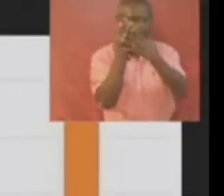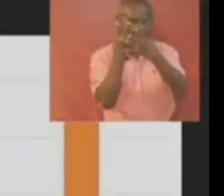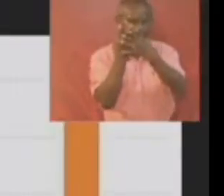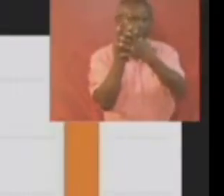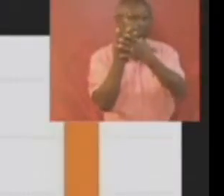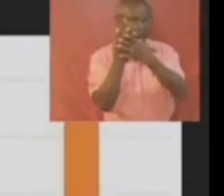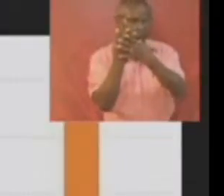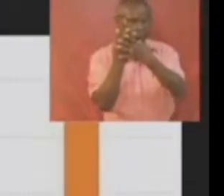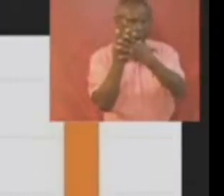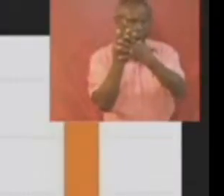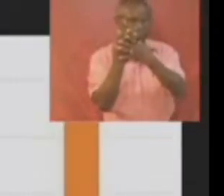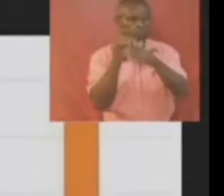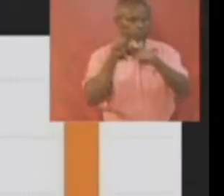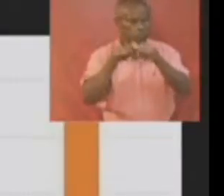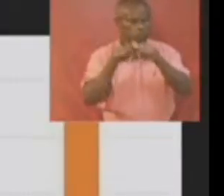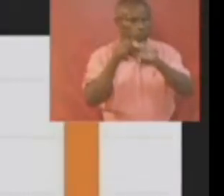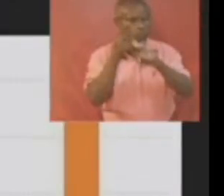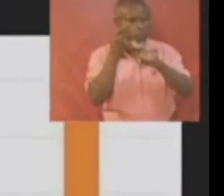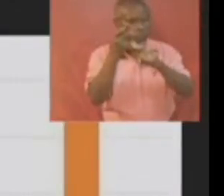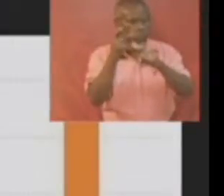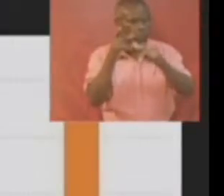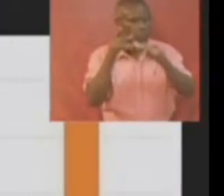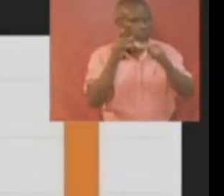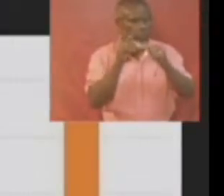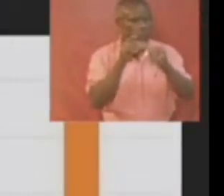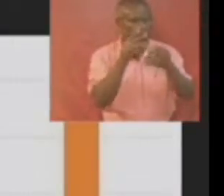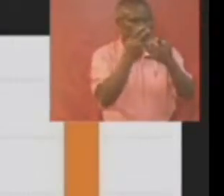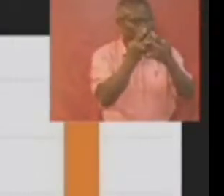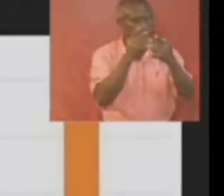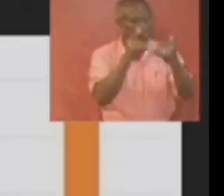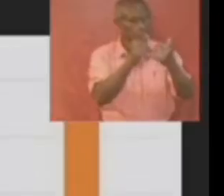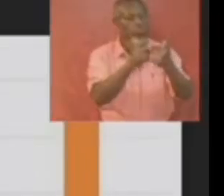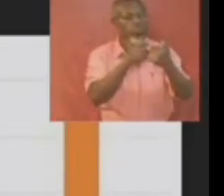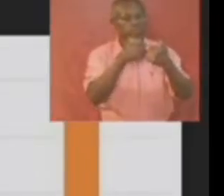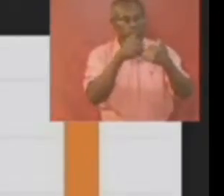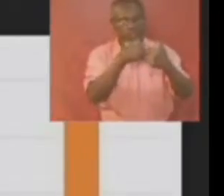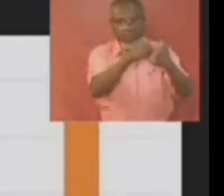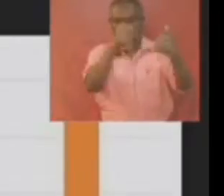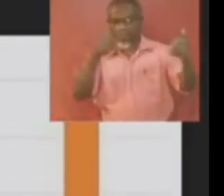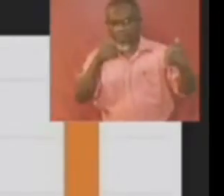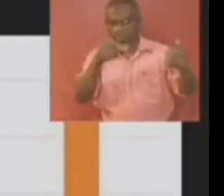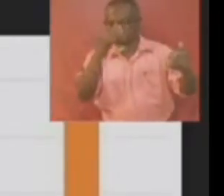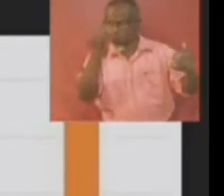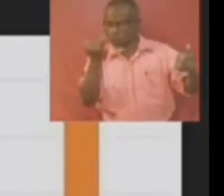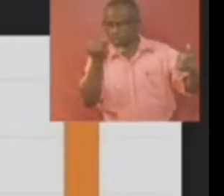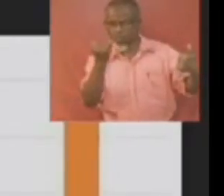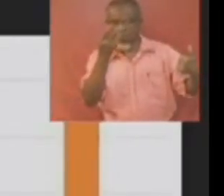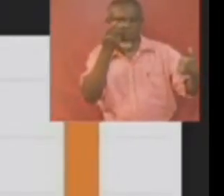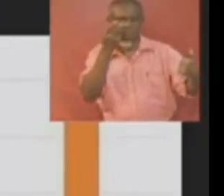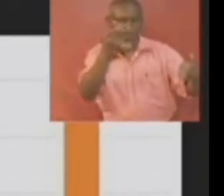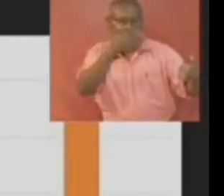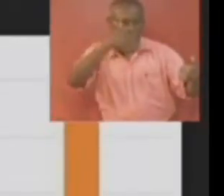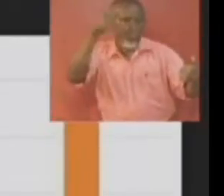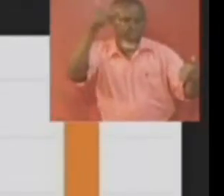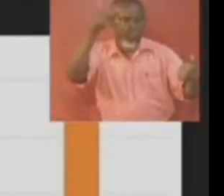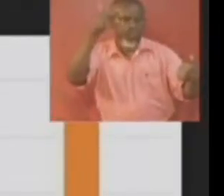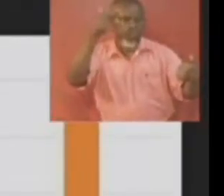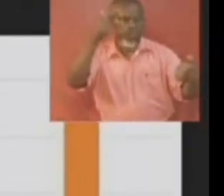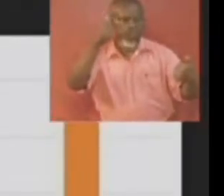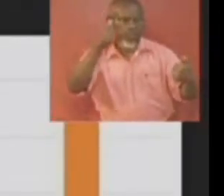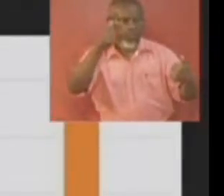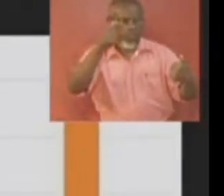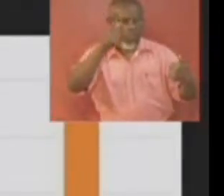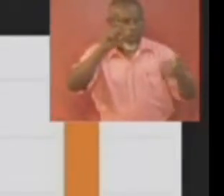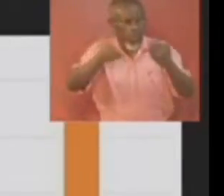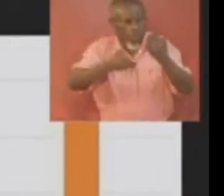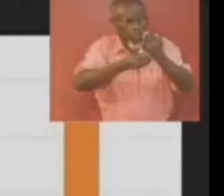system. So we've actually separated that out for better viewing, a better understanding of how that has contributed to the numbers